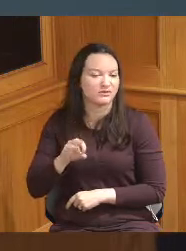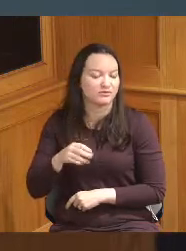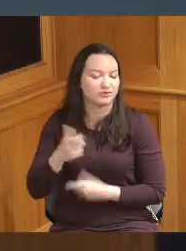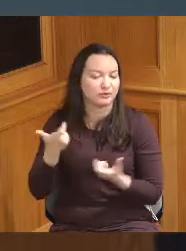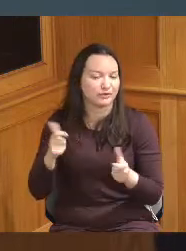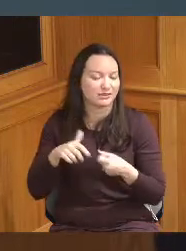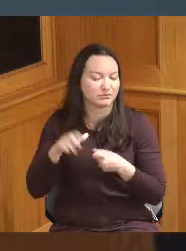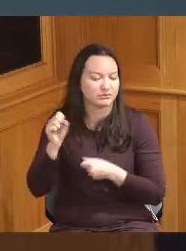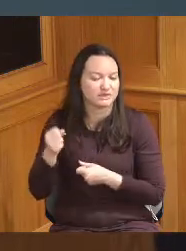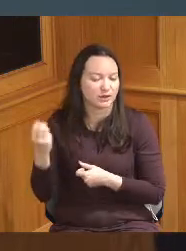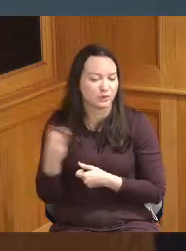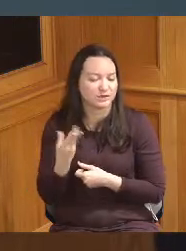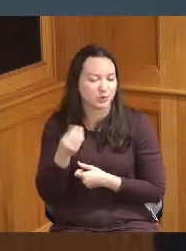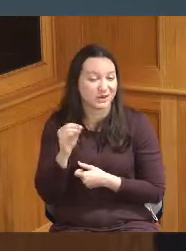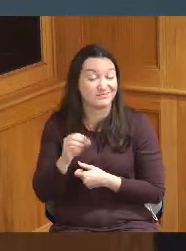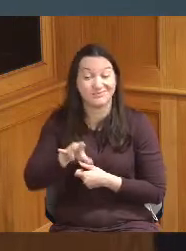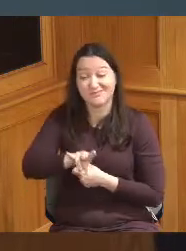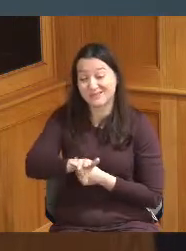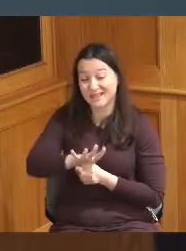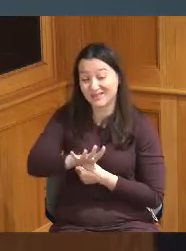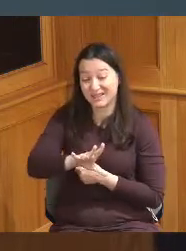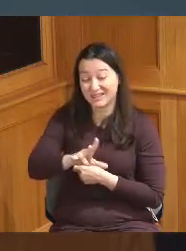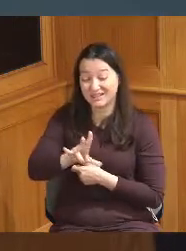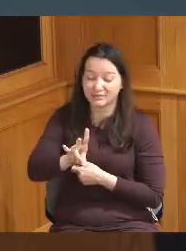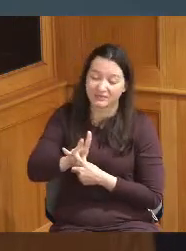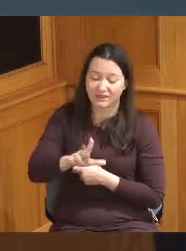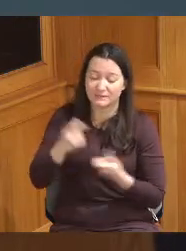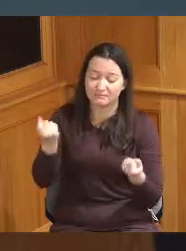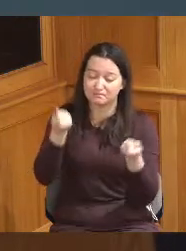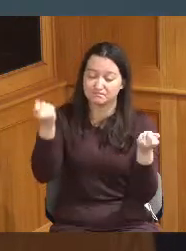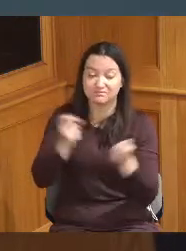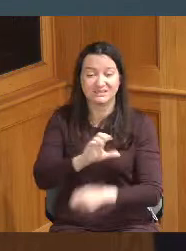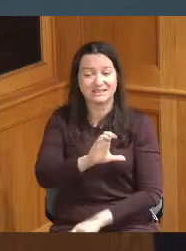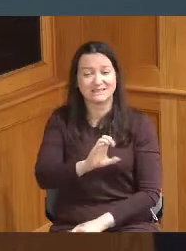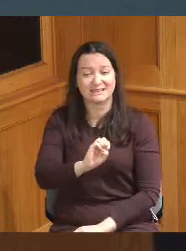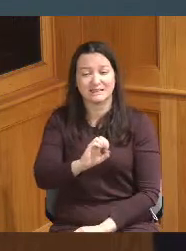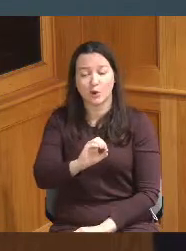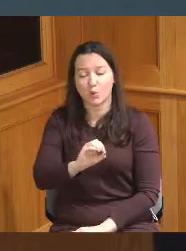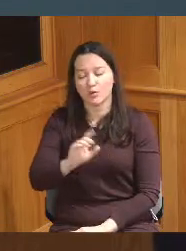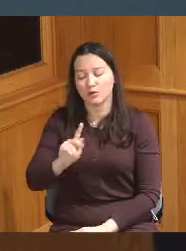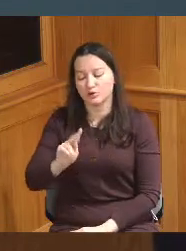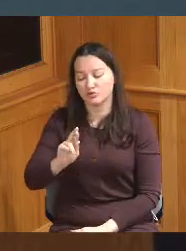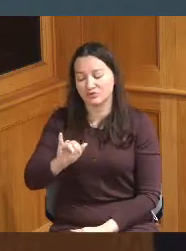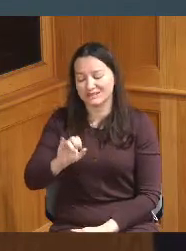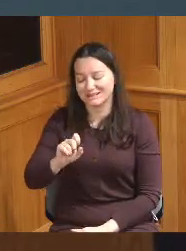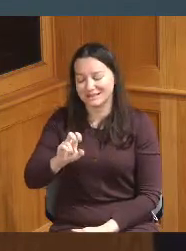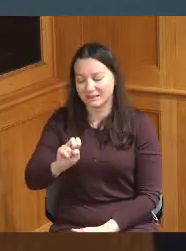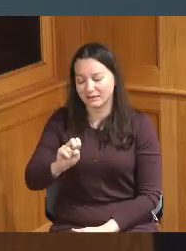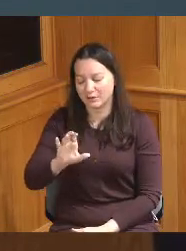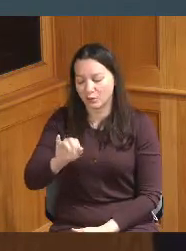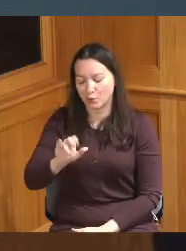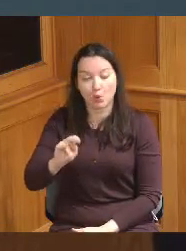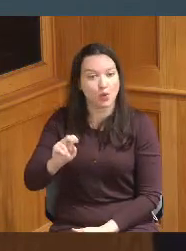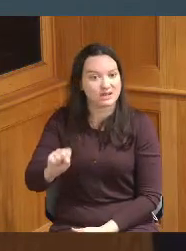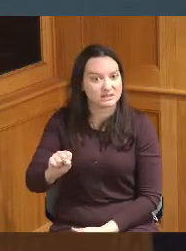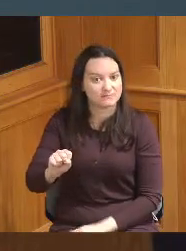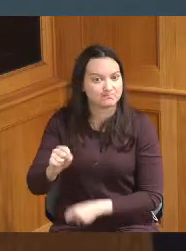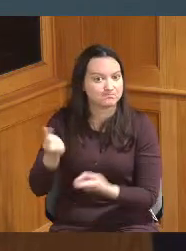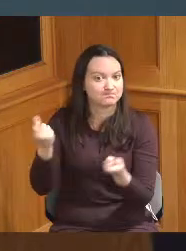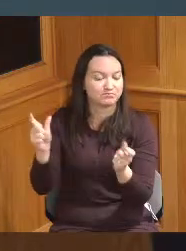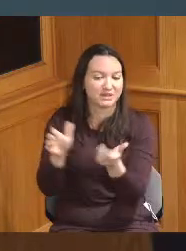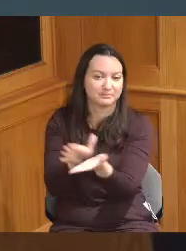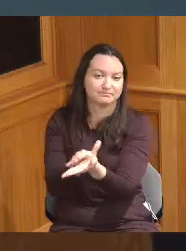their 75th anniversary. And the CEO is Christy Coons. And I want to just give a big shout out